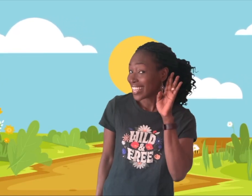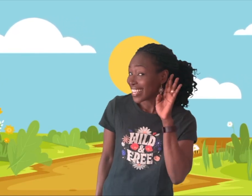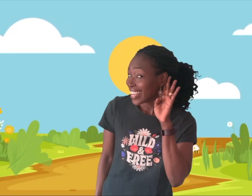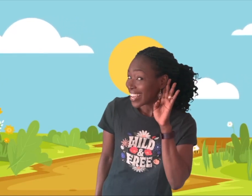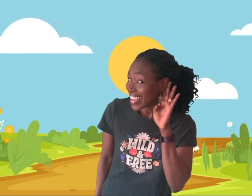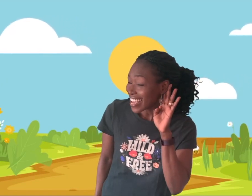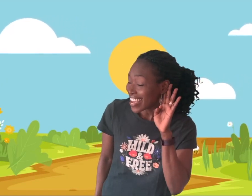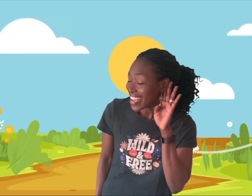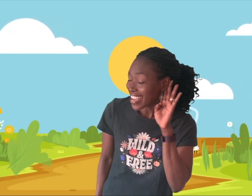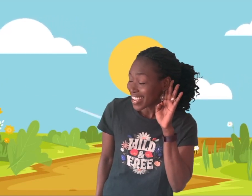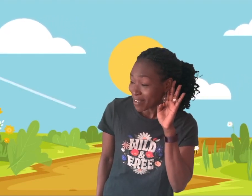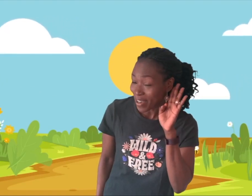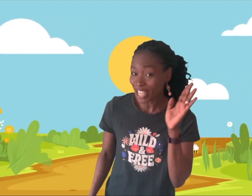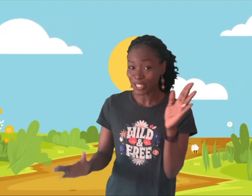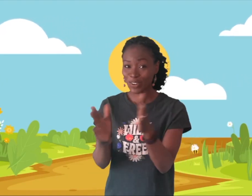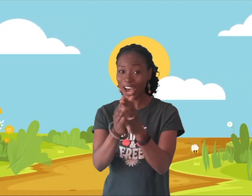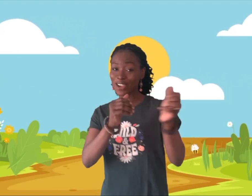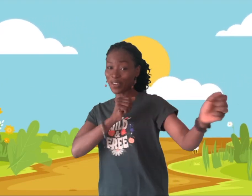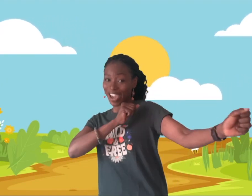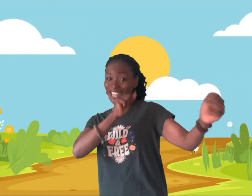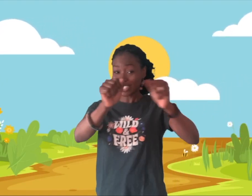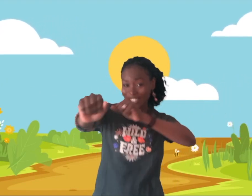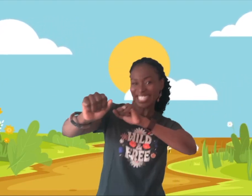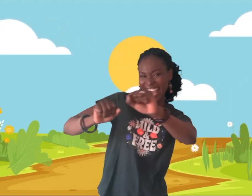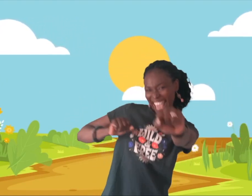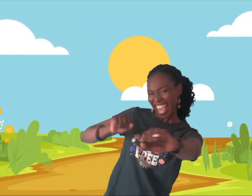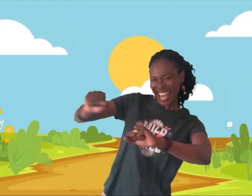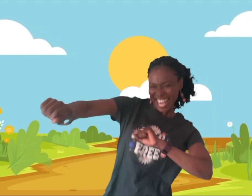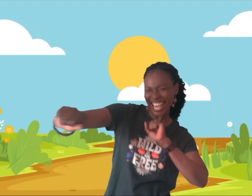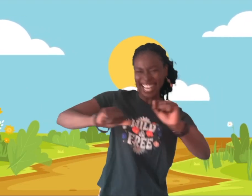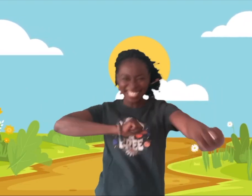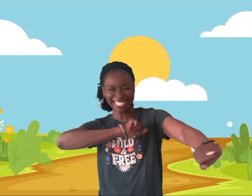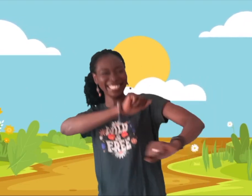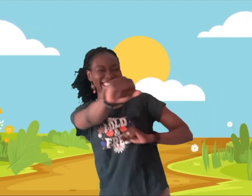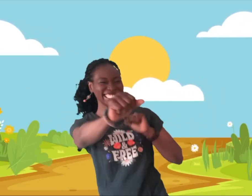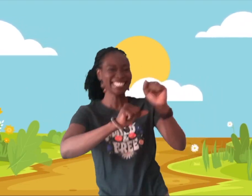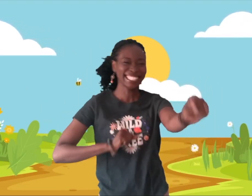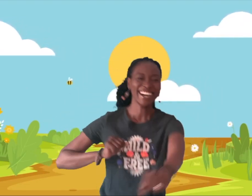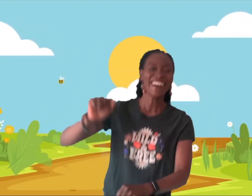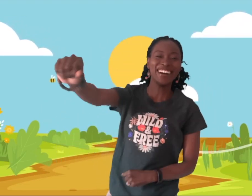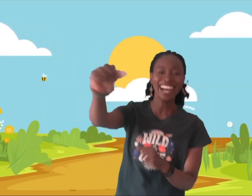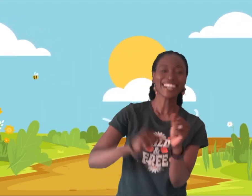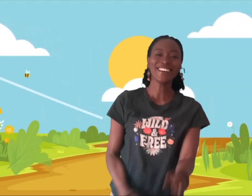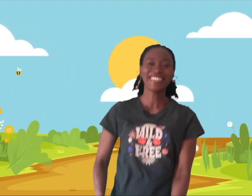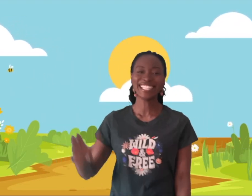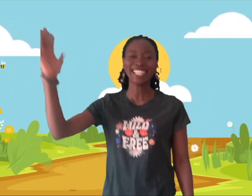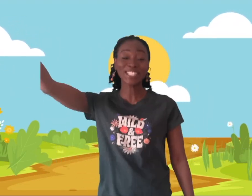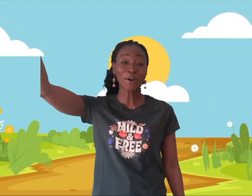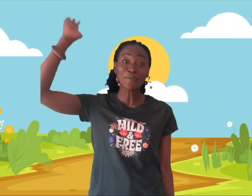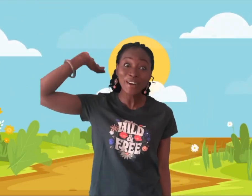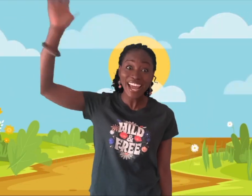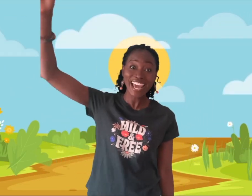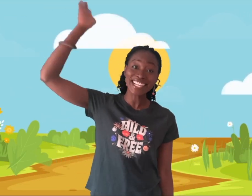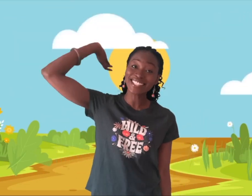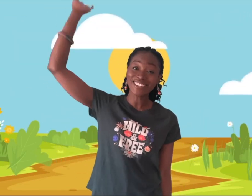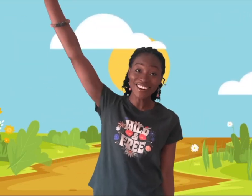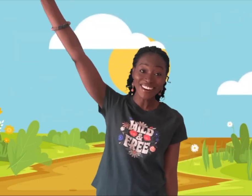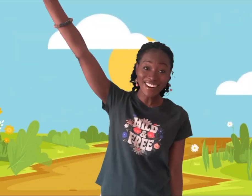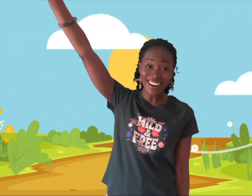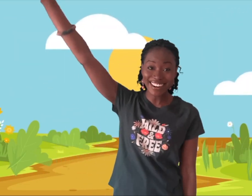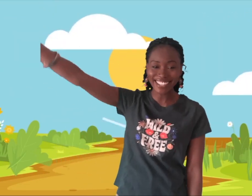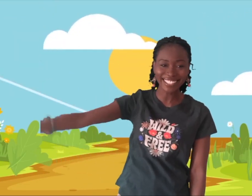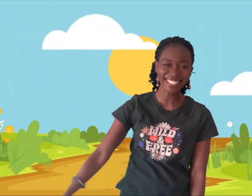prayed. Amen. So are you ready to dance? All right, come on, let's go. Praise